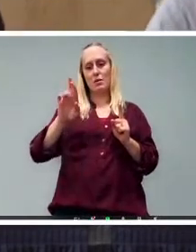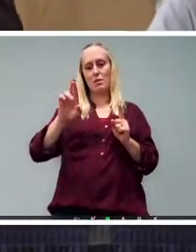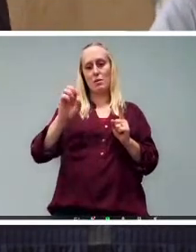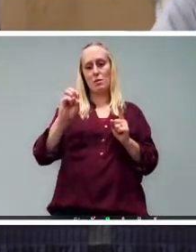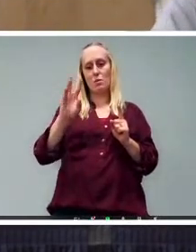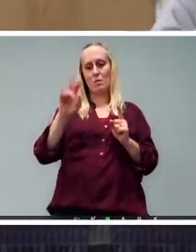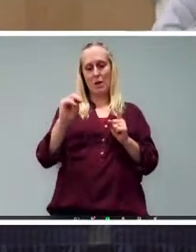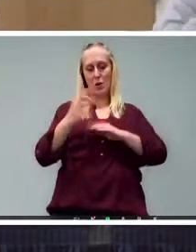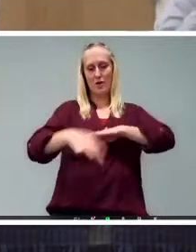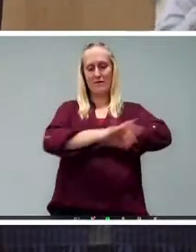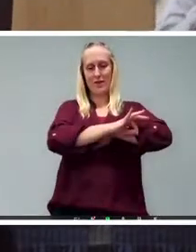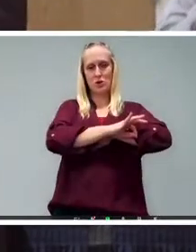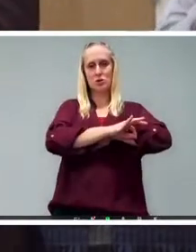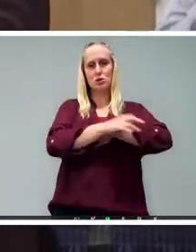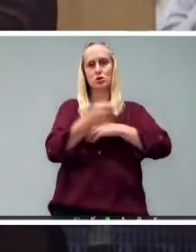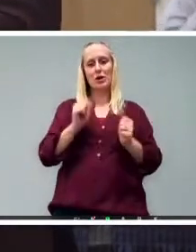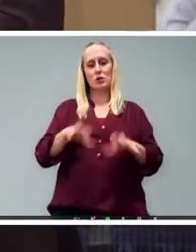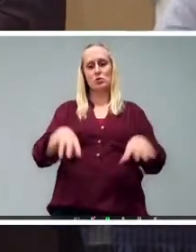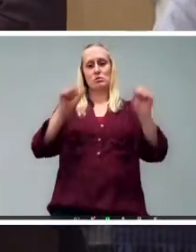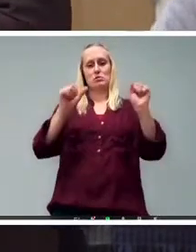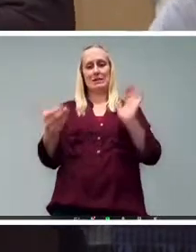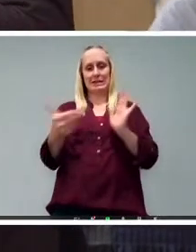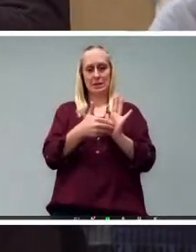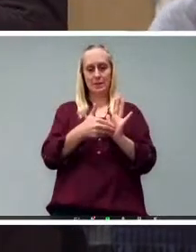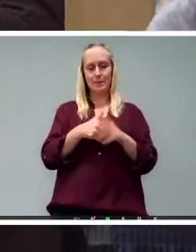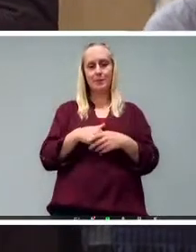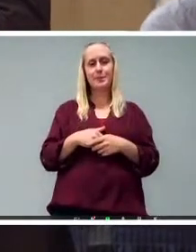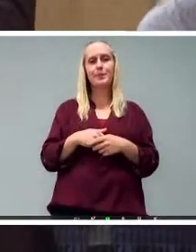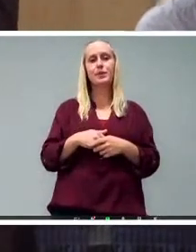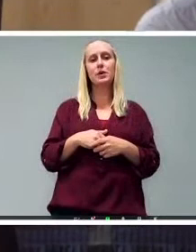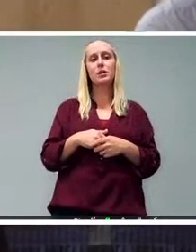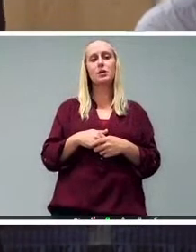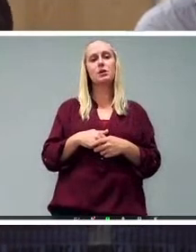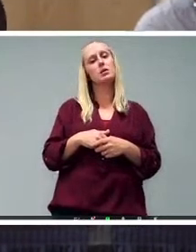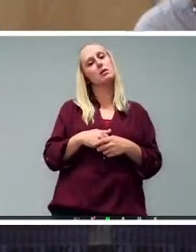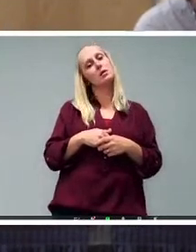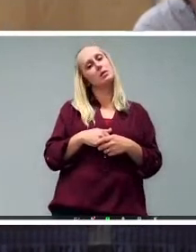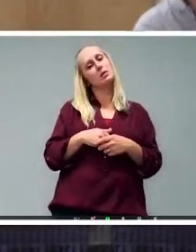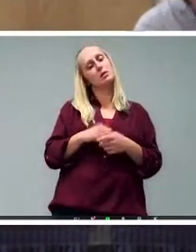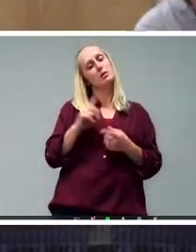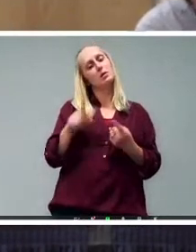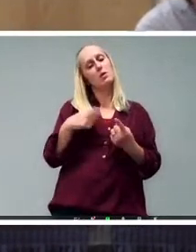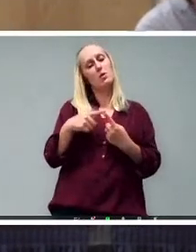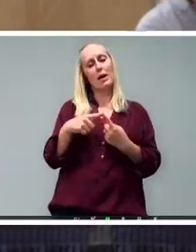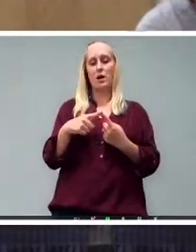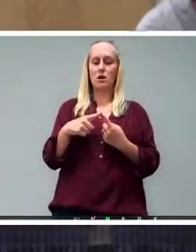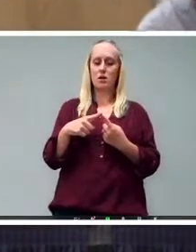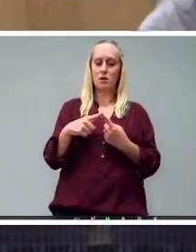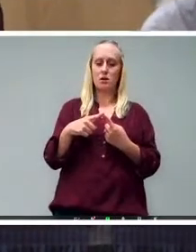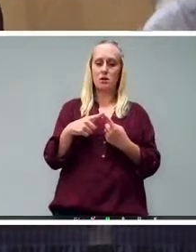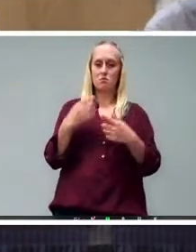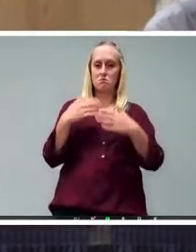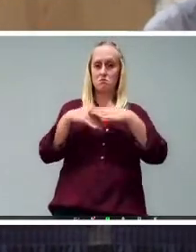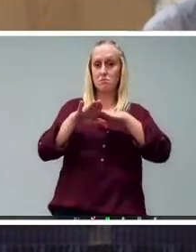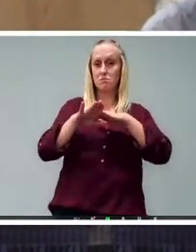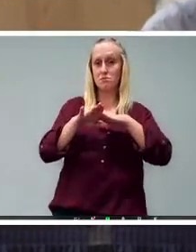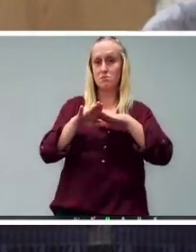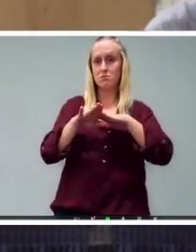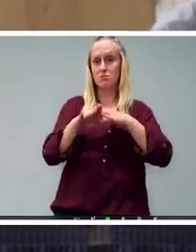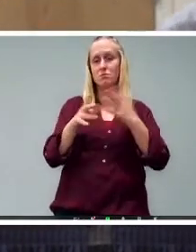Is to reclaim it. And so when you enter into, like if we were bringing